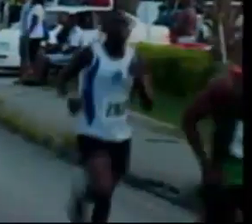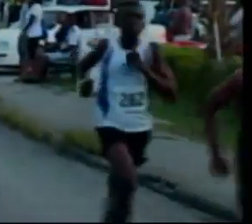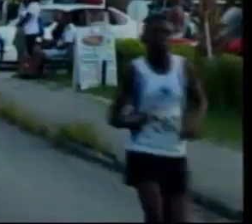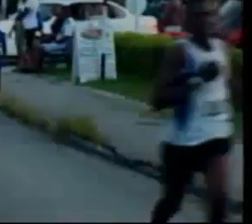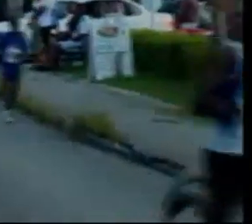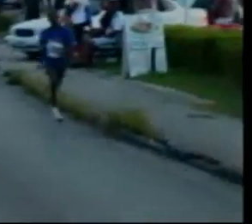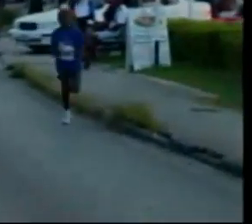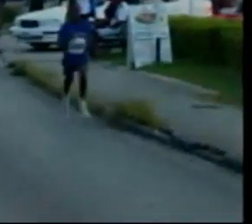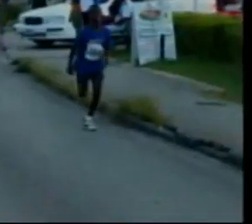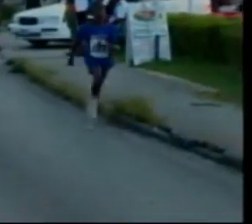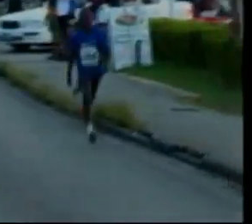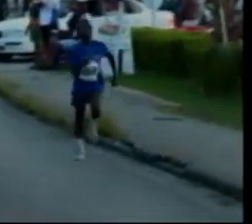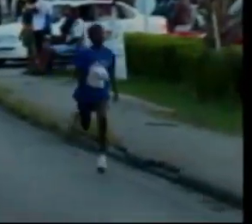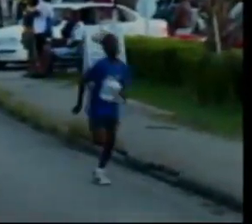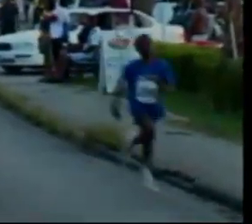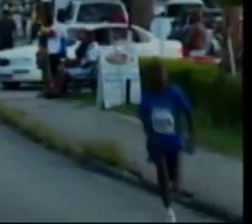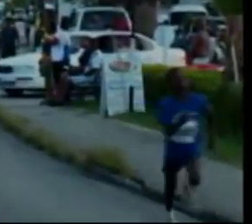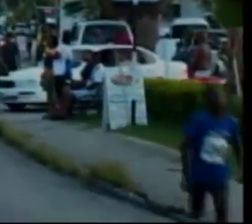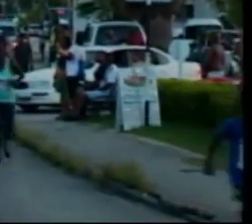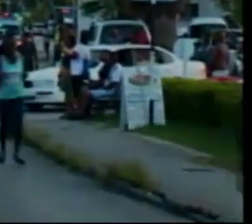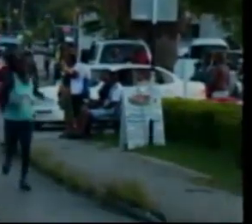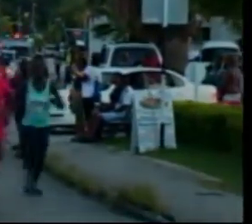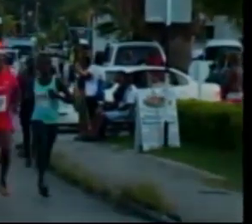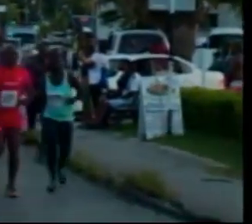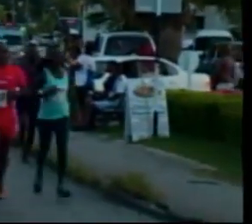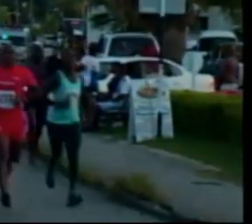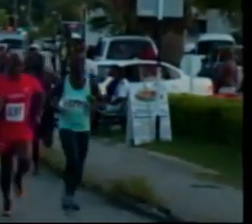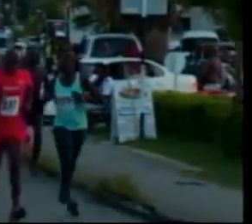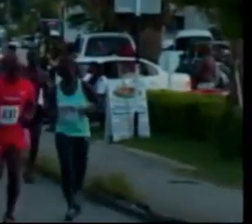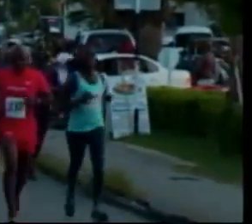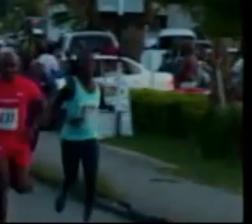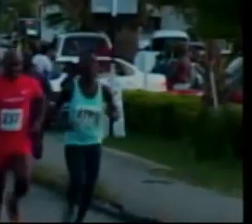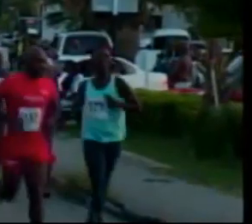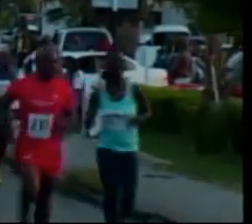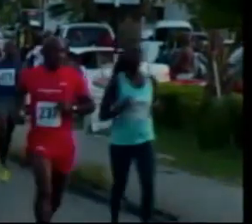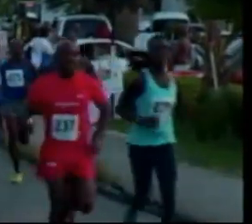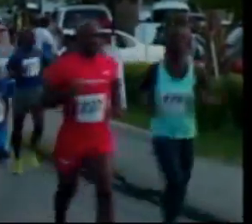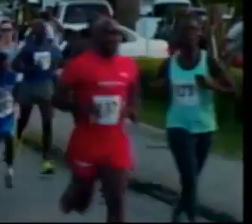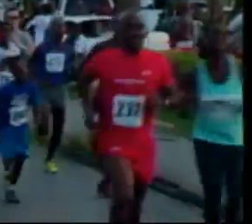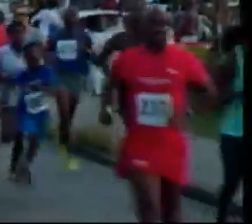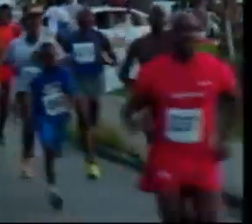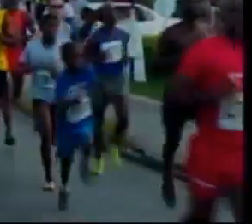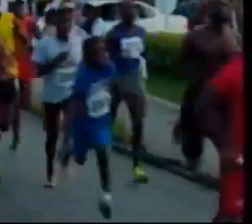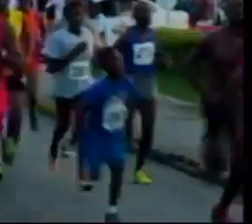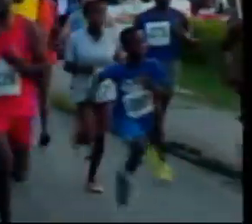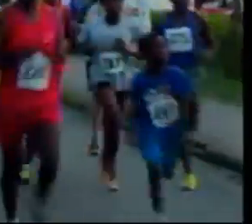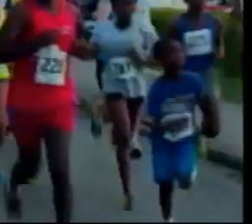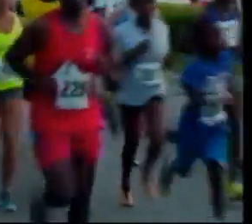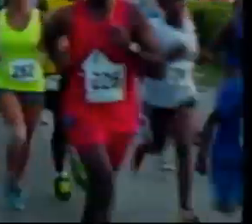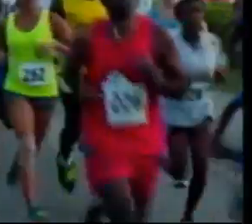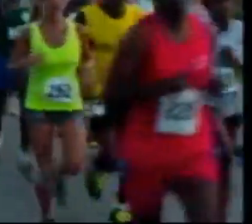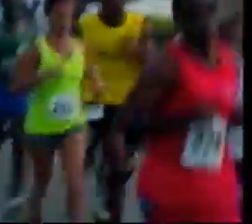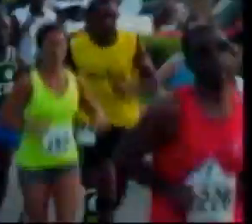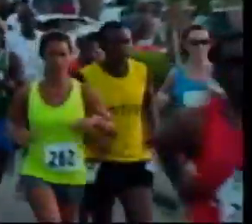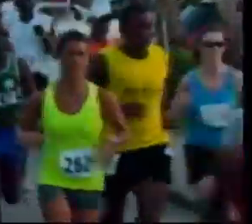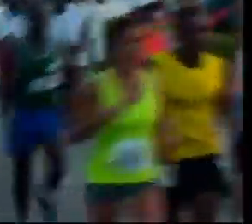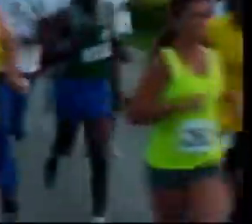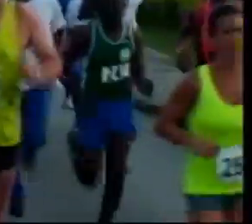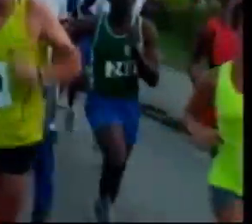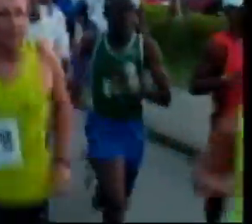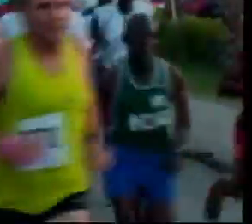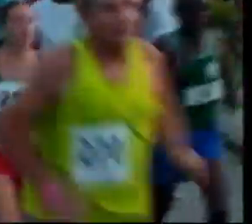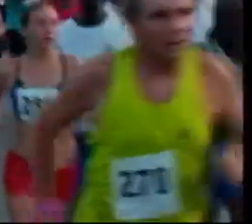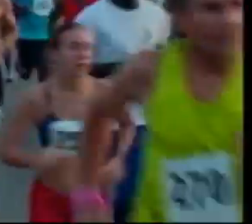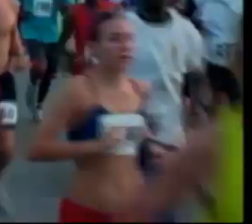home, but it still wasn't good enough to beat the record of 14 minutes 20 seconds. Raheem Skinner was second in 16 minutes 35